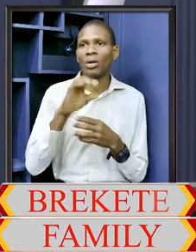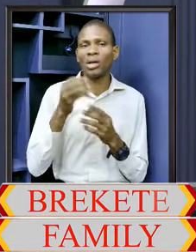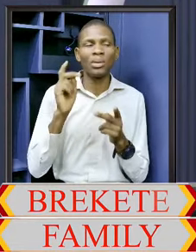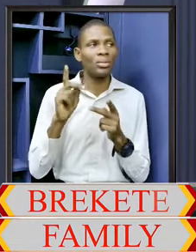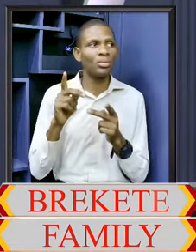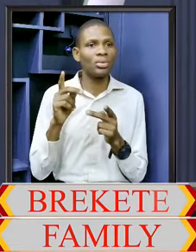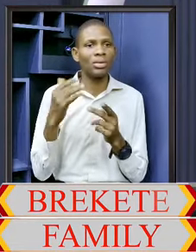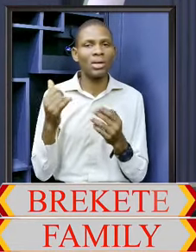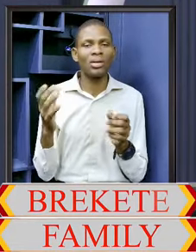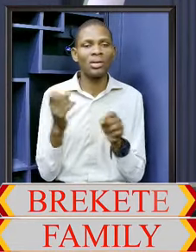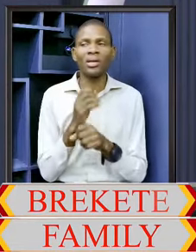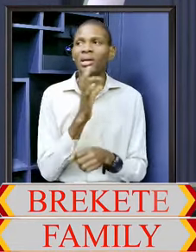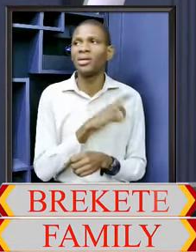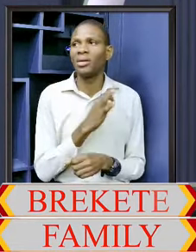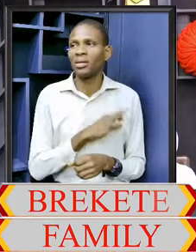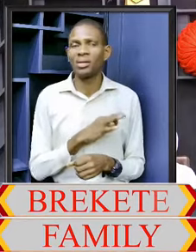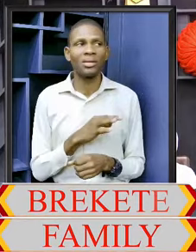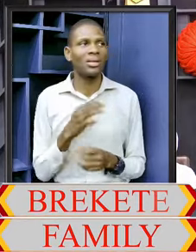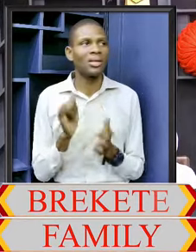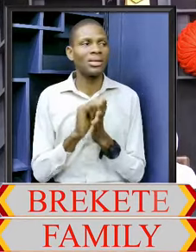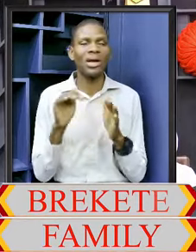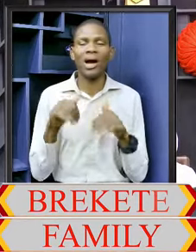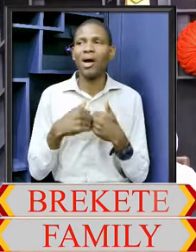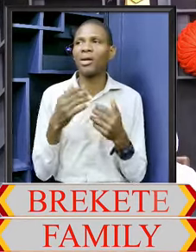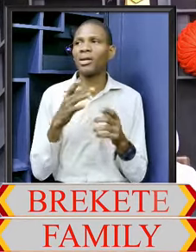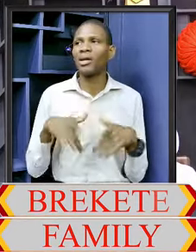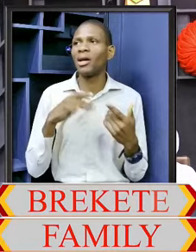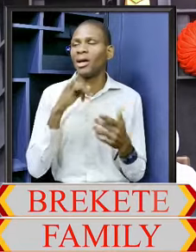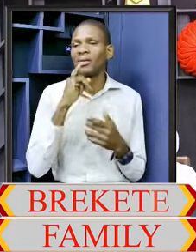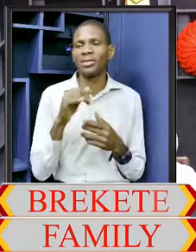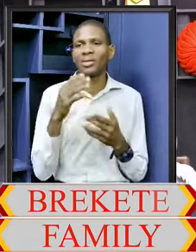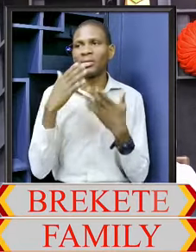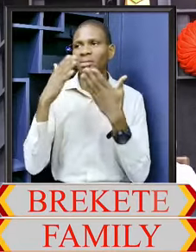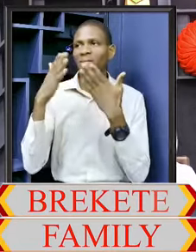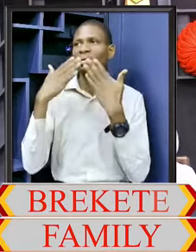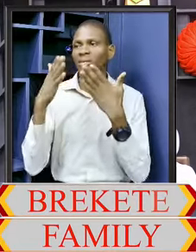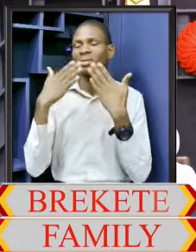And that's so life be. Make you appreciate them.